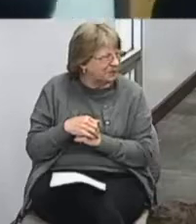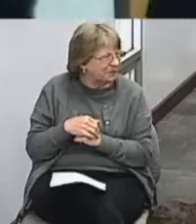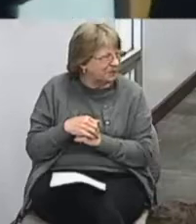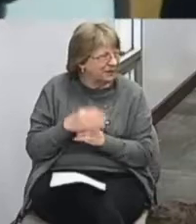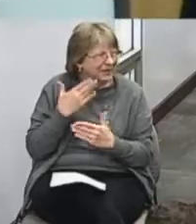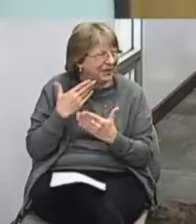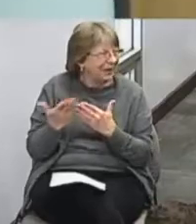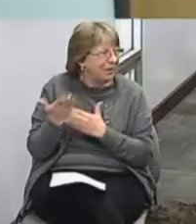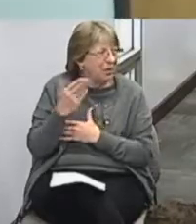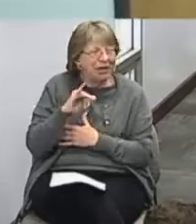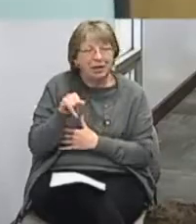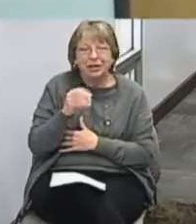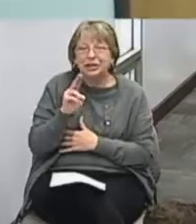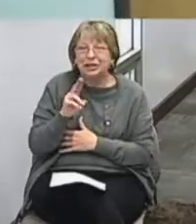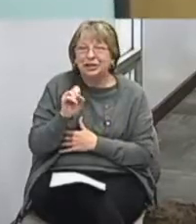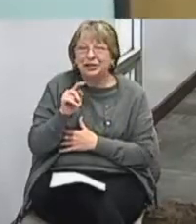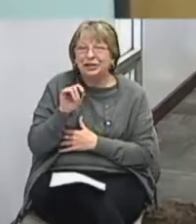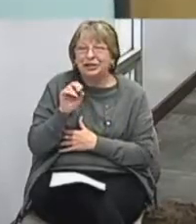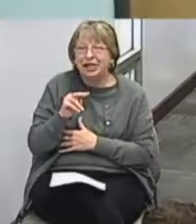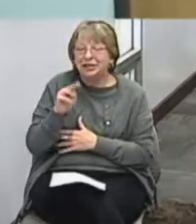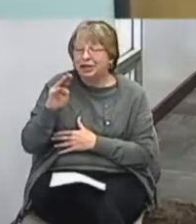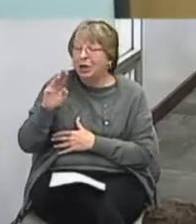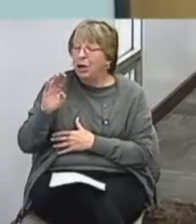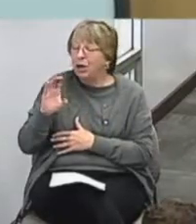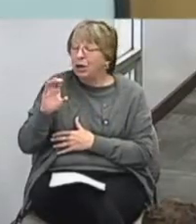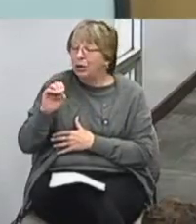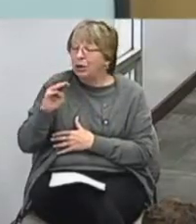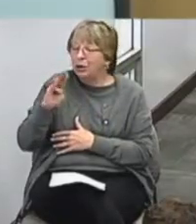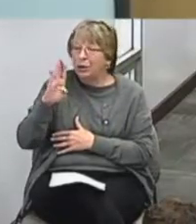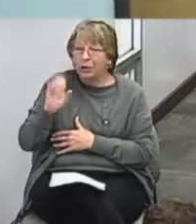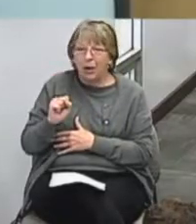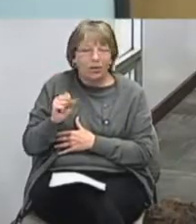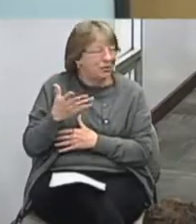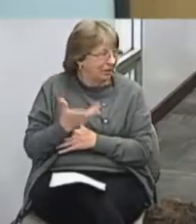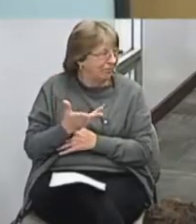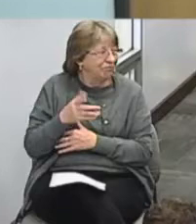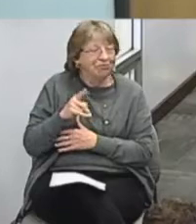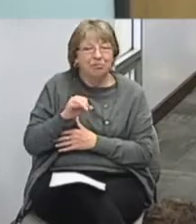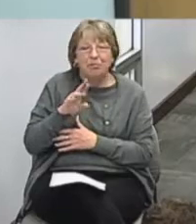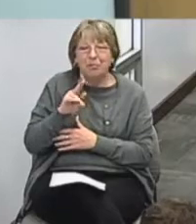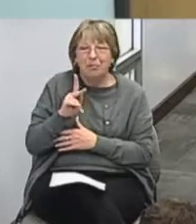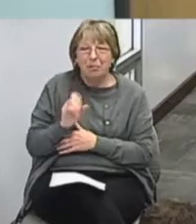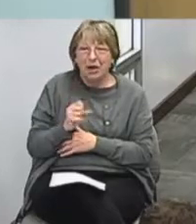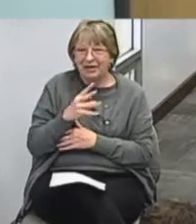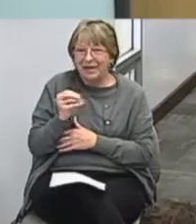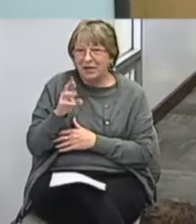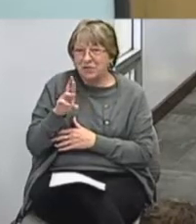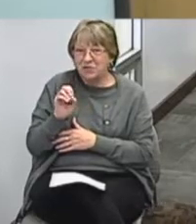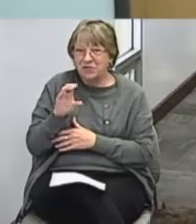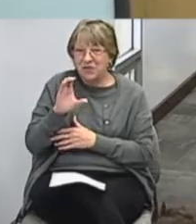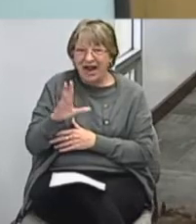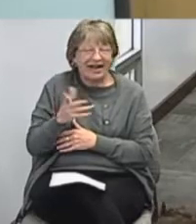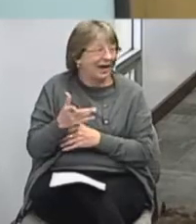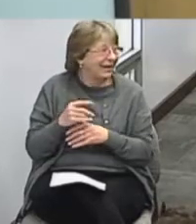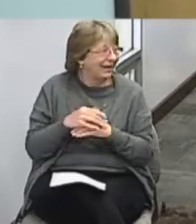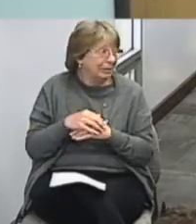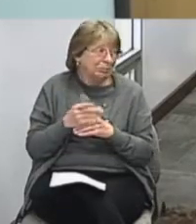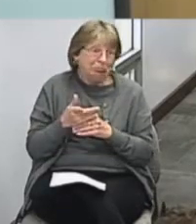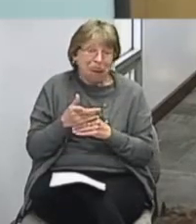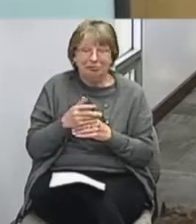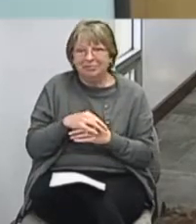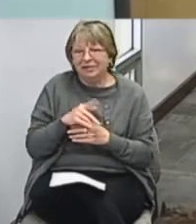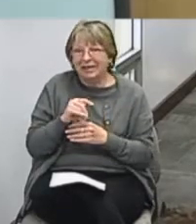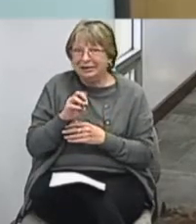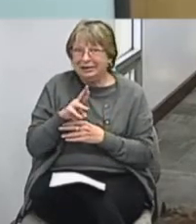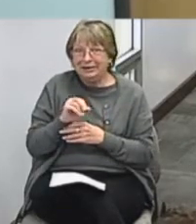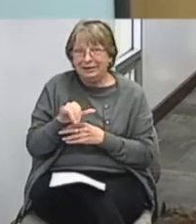Good morning, Justin Combs, Director of Parks and Facilities. Terry really covered everything. The one thing I just wanted to follow up on